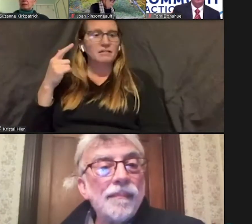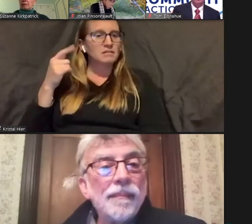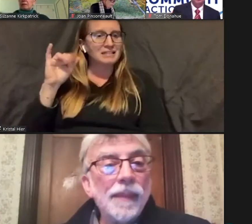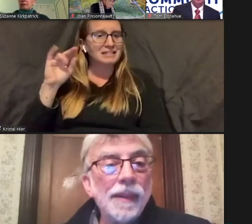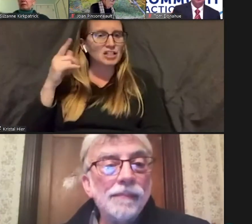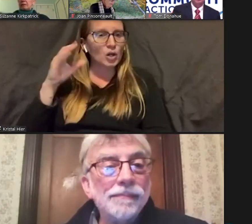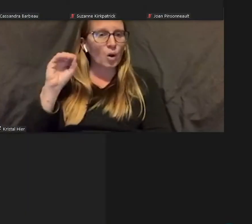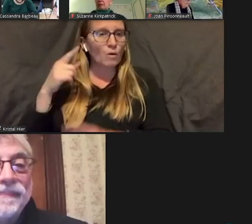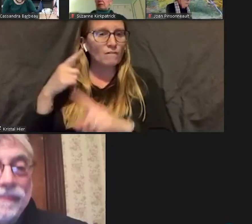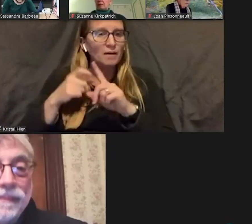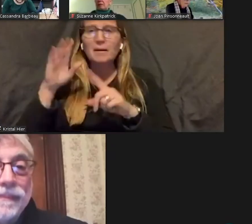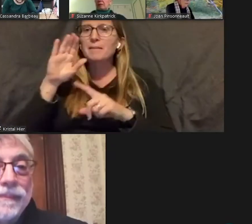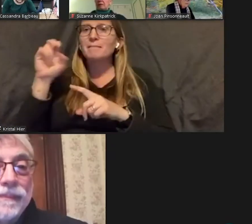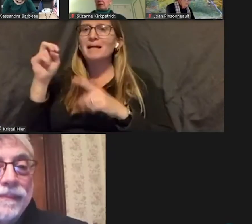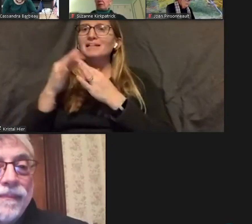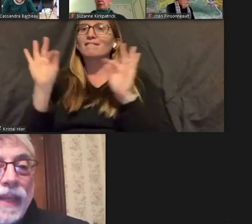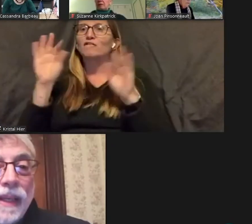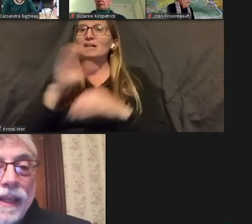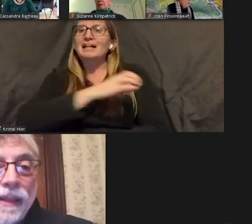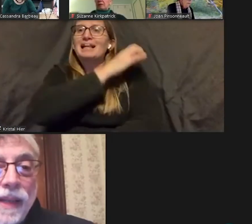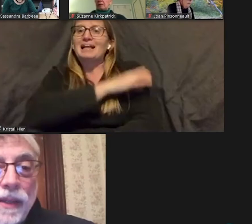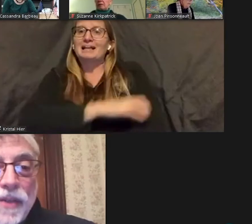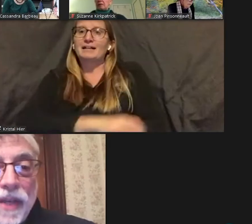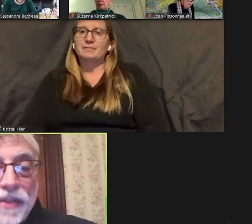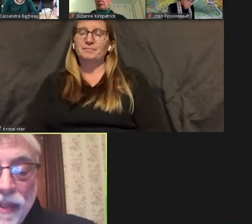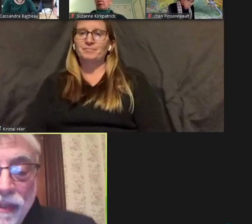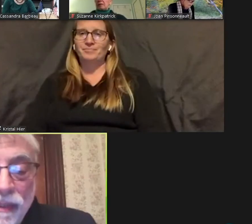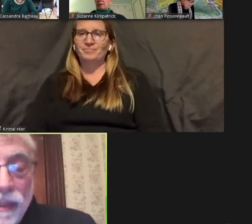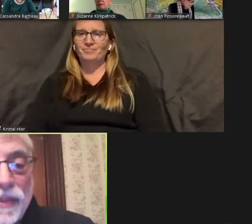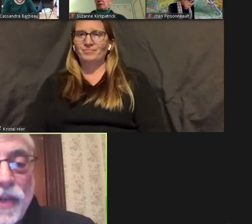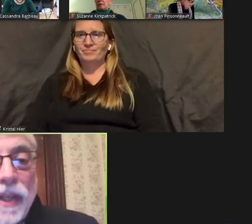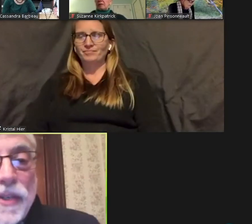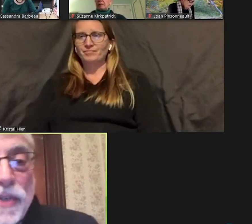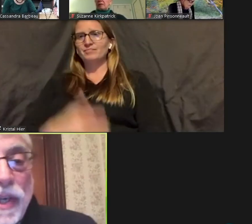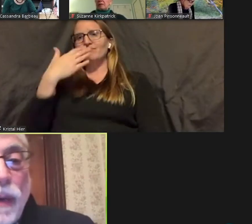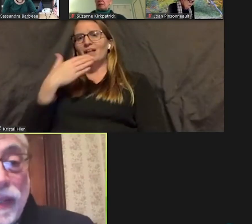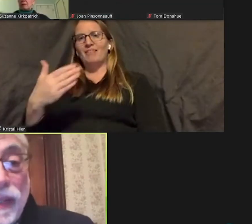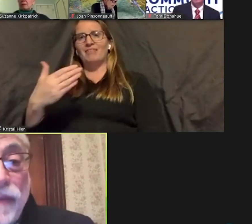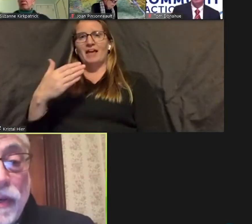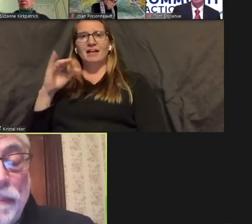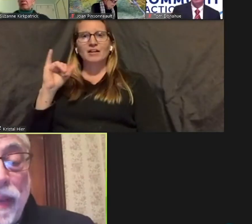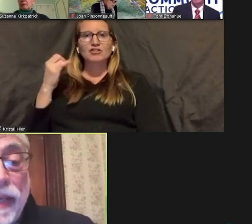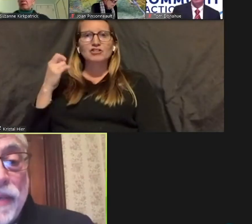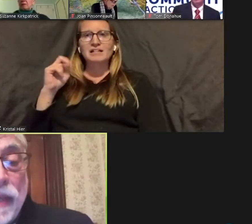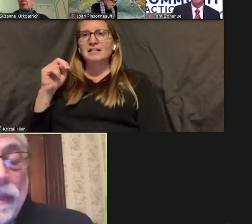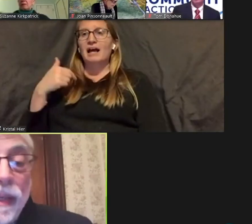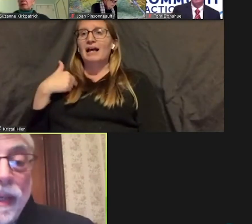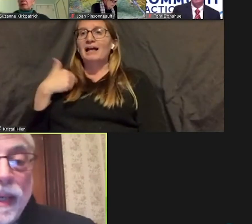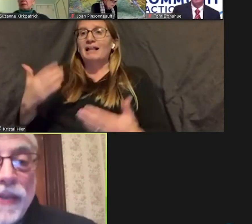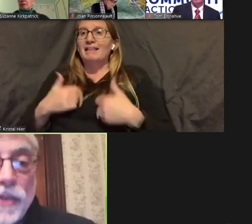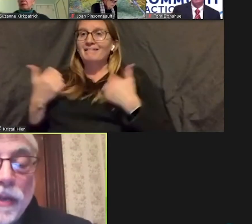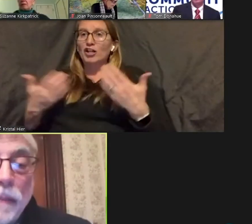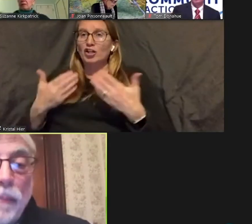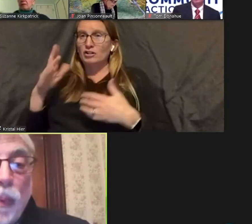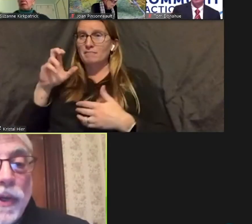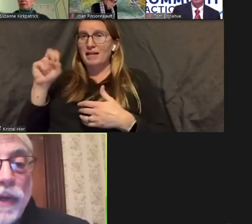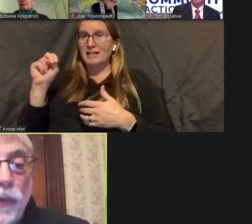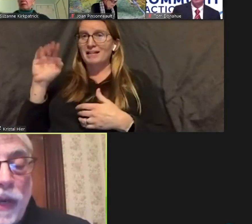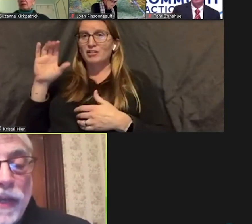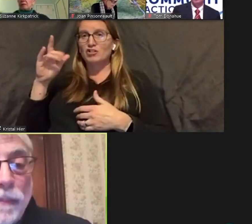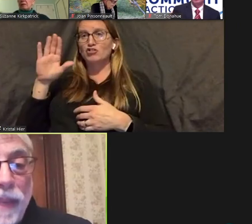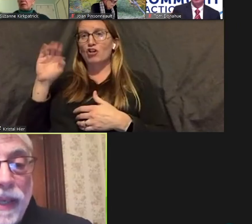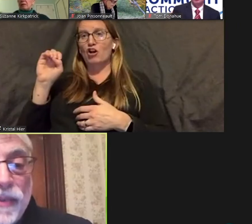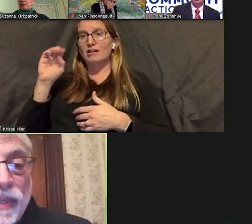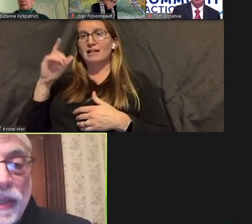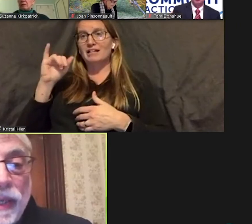see Charlie on the screen. Charlie, you are recognized. Thank you, Jason. Charlie Jingo. I live here in Bennington. I chair the board